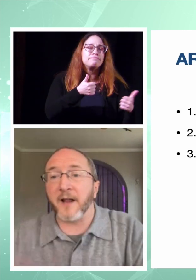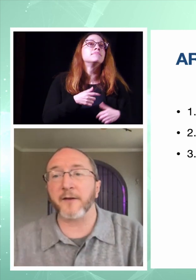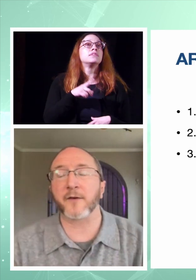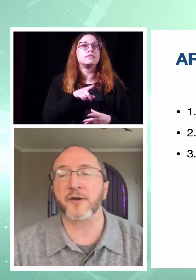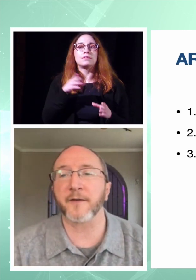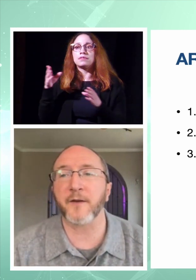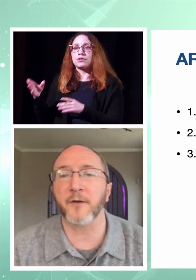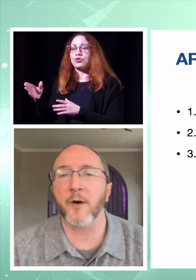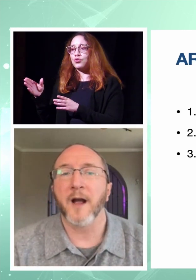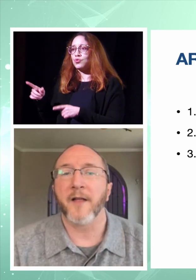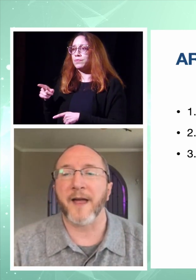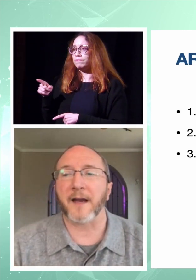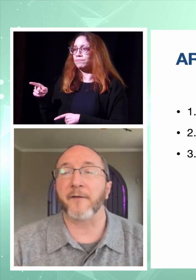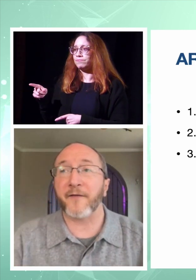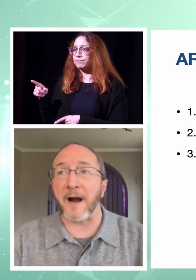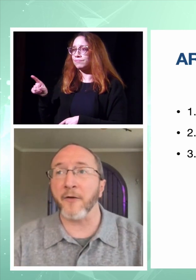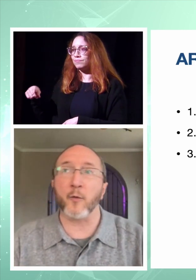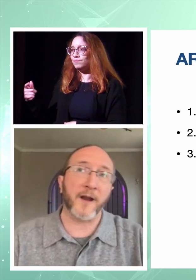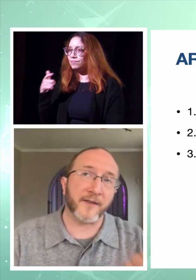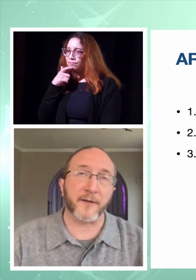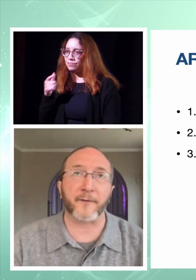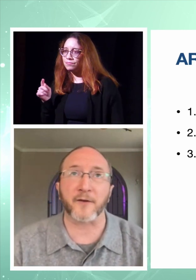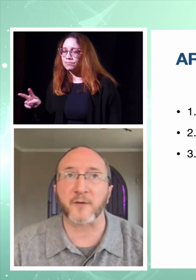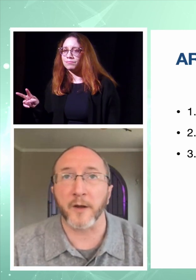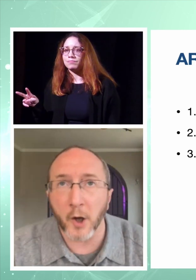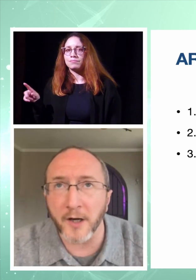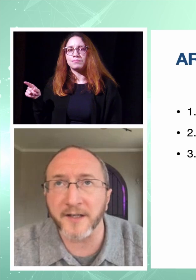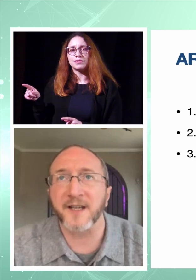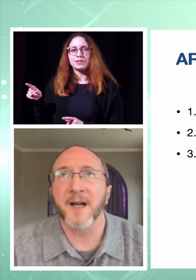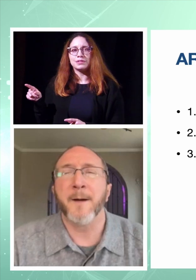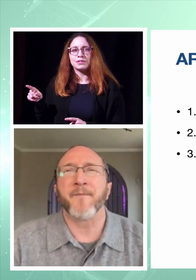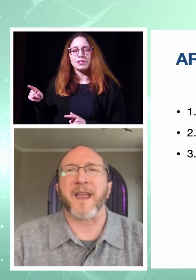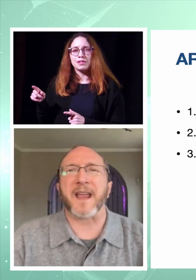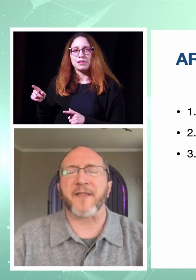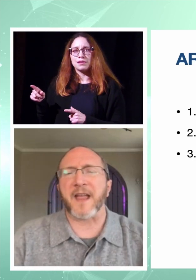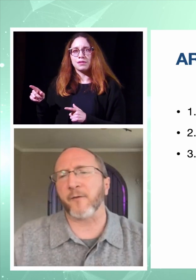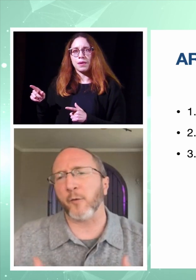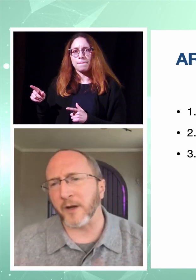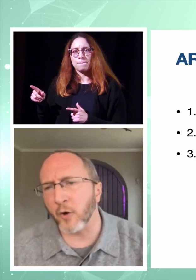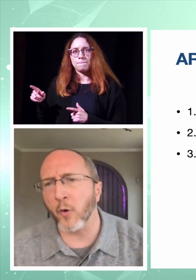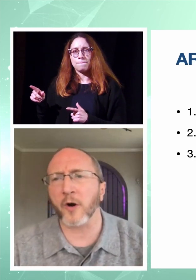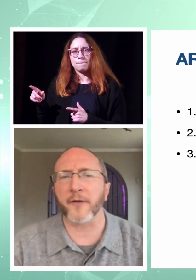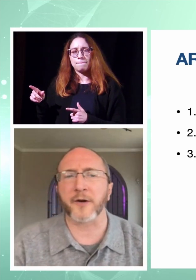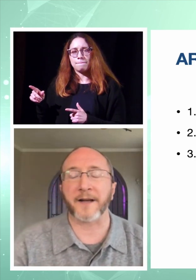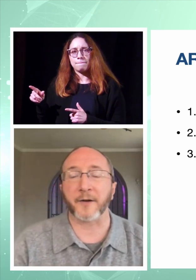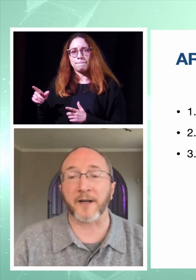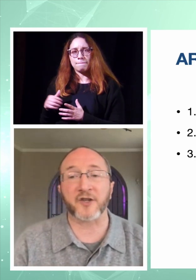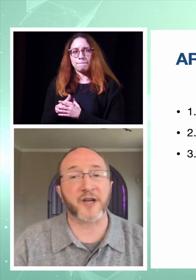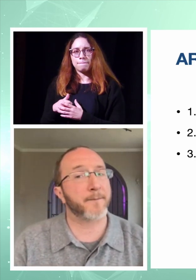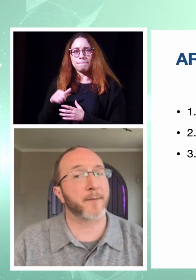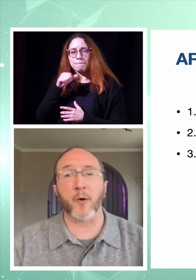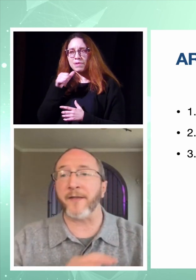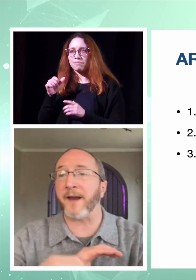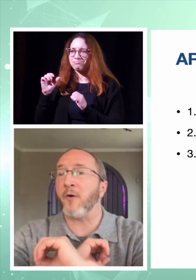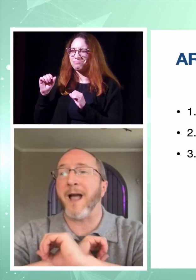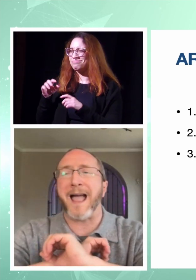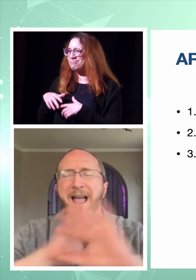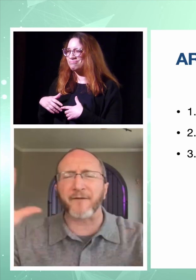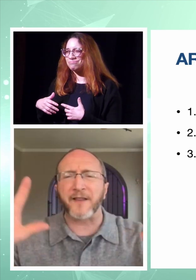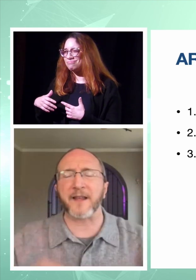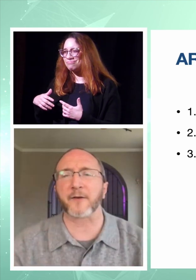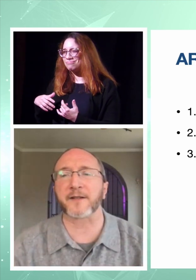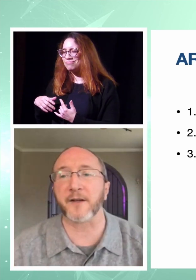I've got another version of you that found the weight that the first one lost, and they have a weak core and they're not in great shape, but boy, they